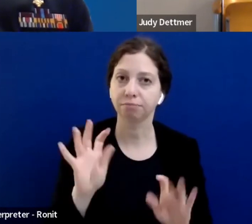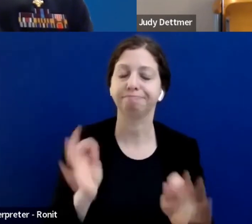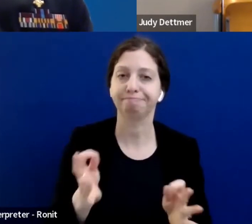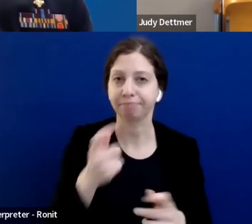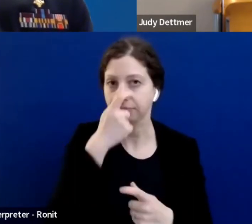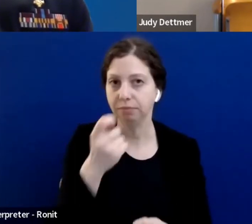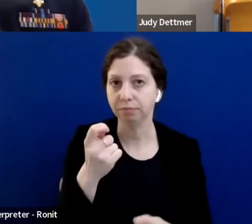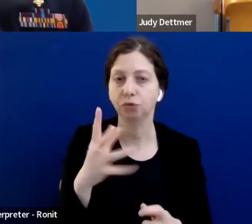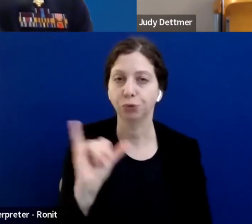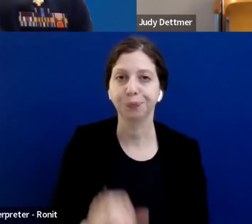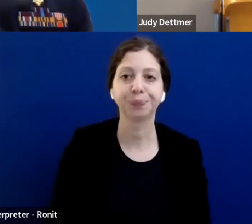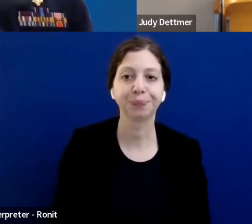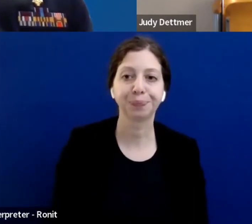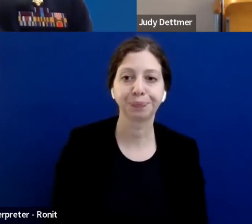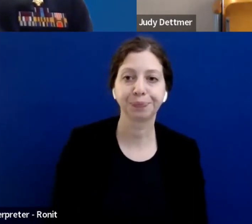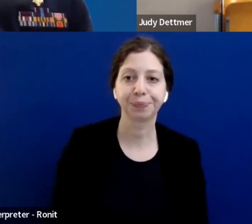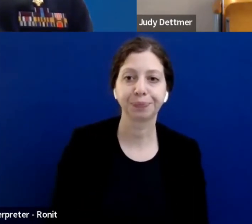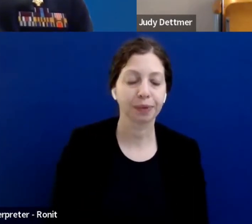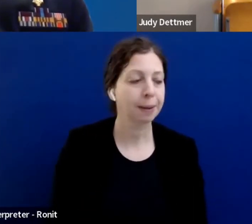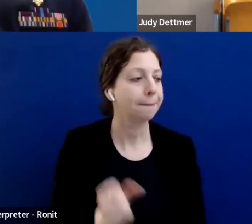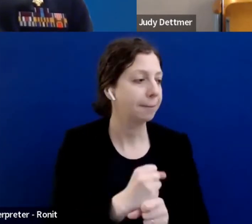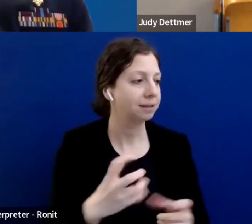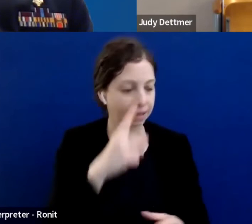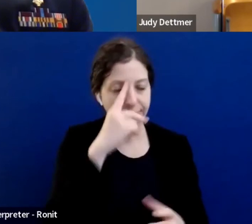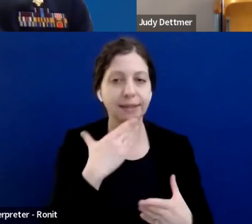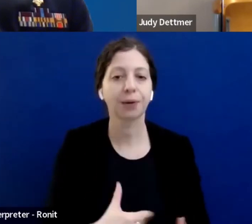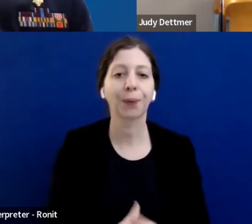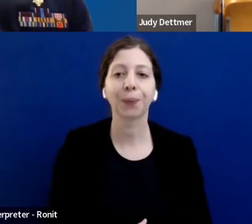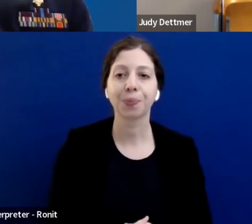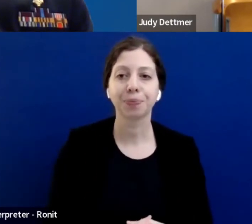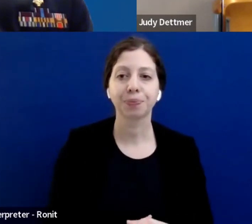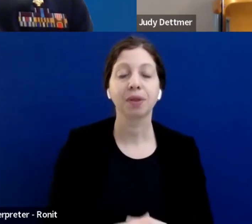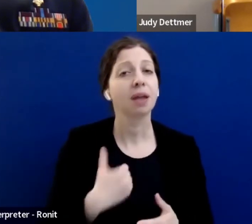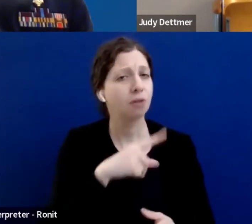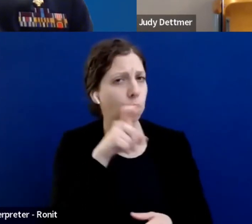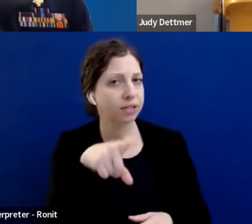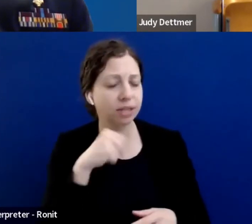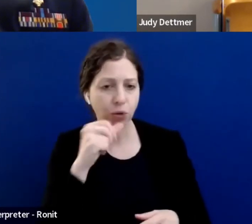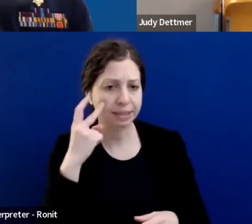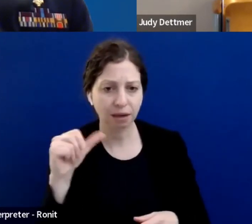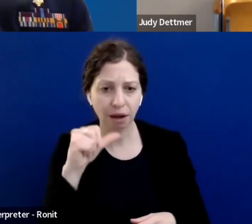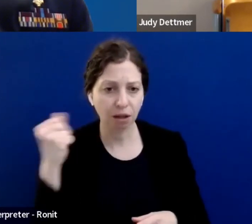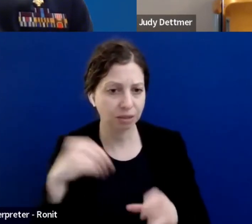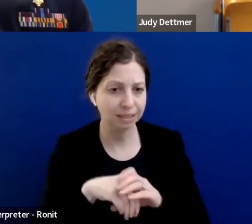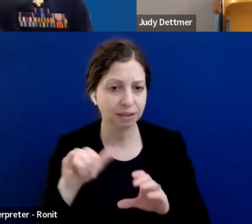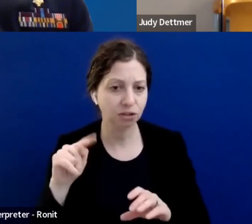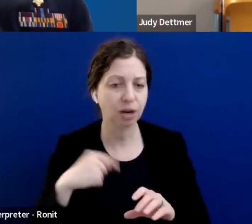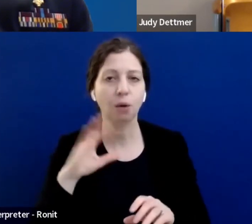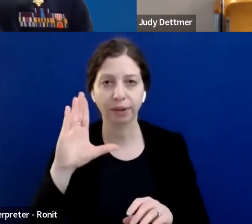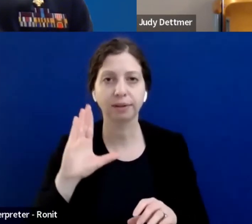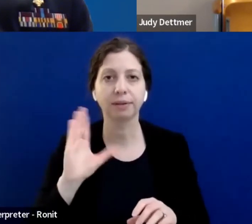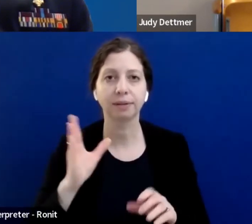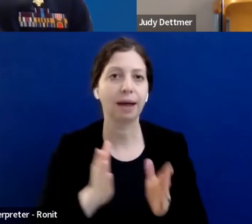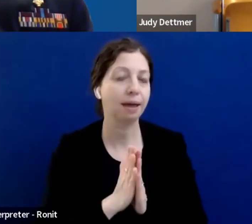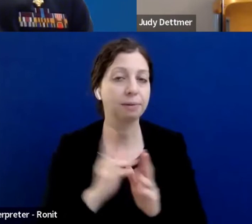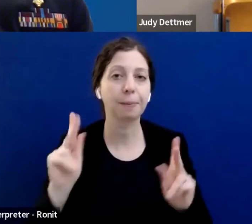well. That makes a lot of sense. Thank you. I have a question. I don't see other ones in the chat, and so I'm going to ask this, and people